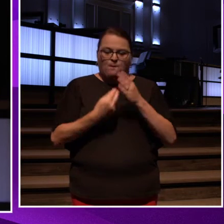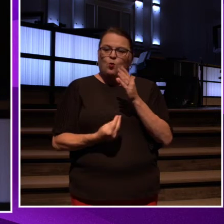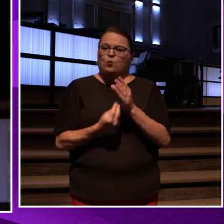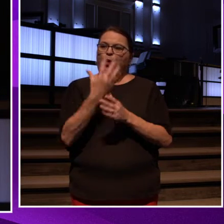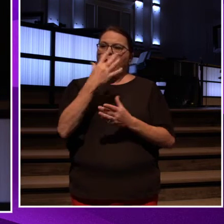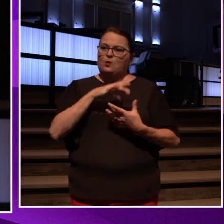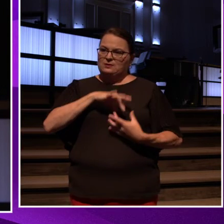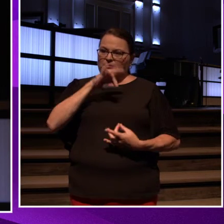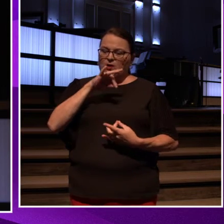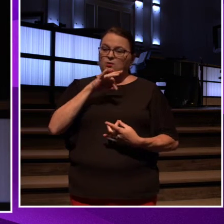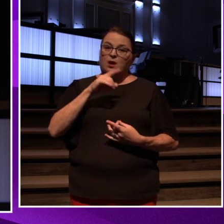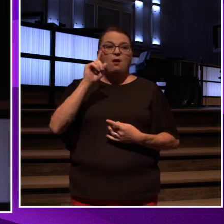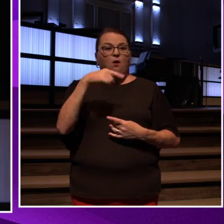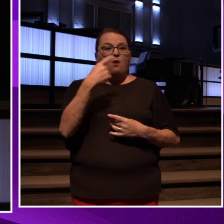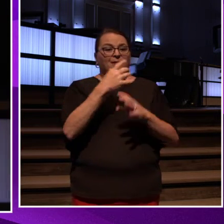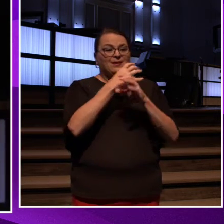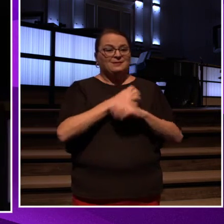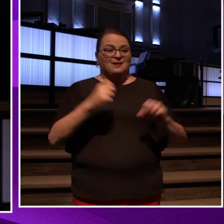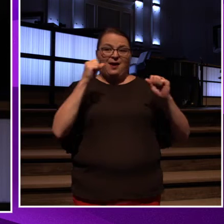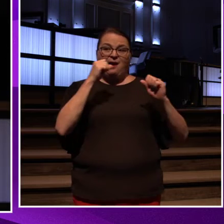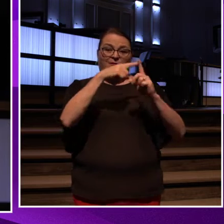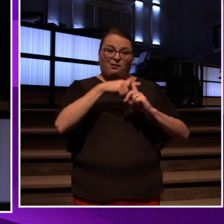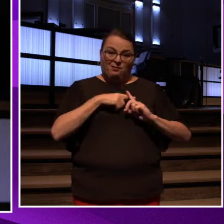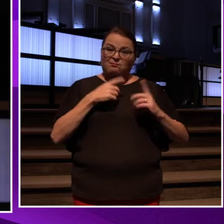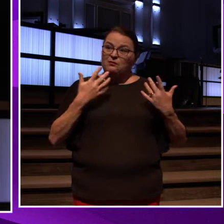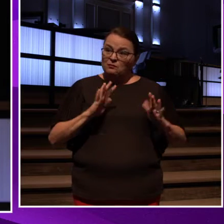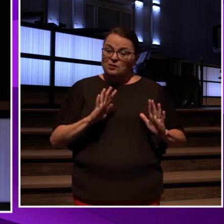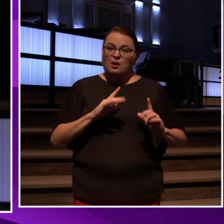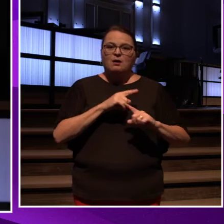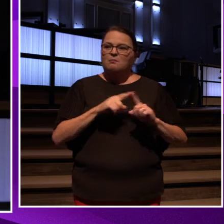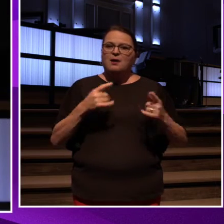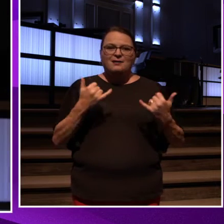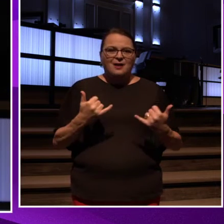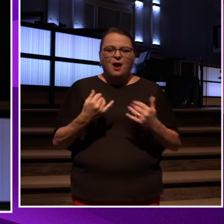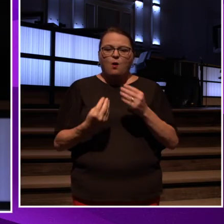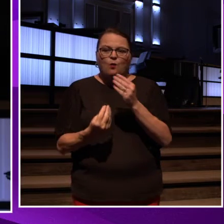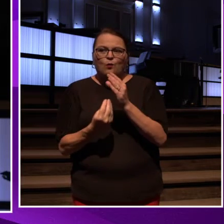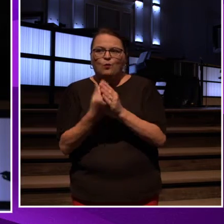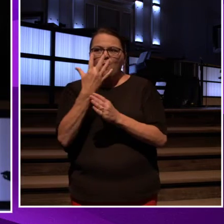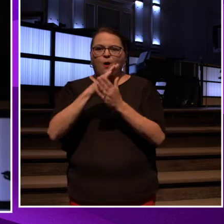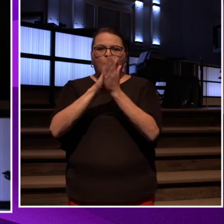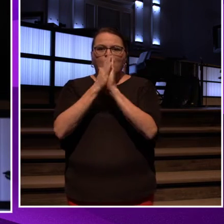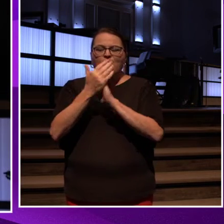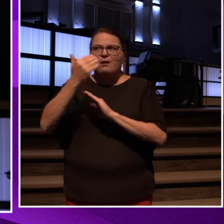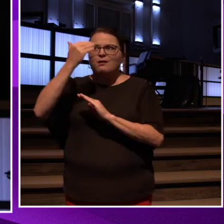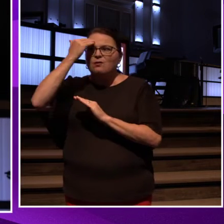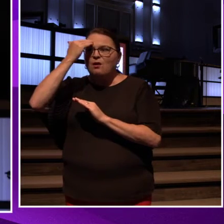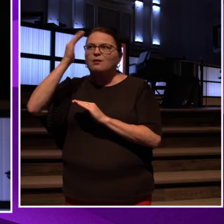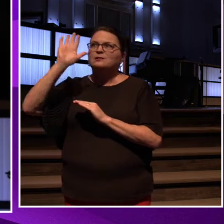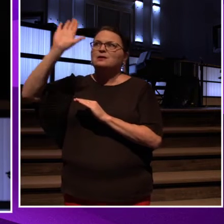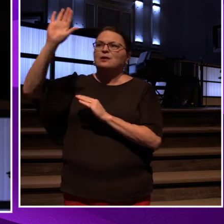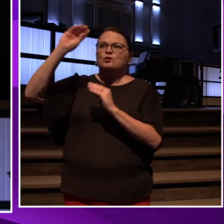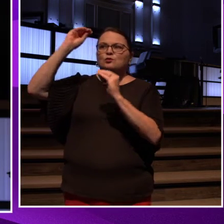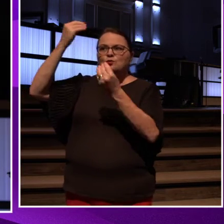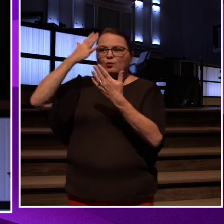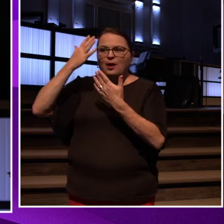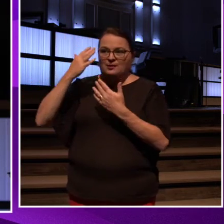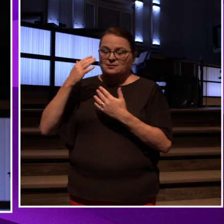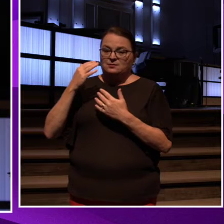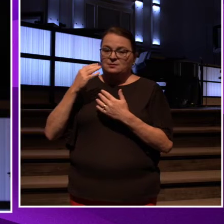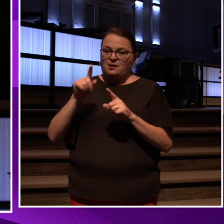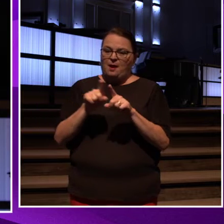at salvation, but through your growing in knowledge and God's grace, as he says,